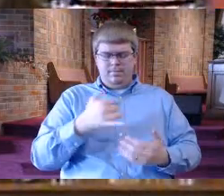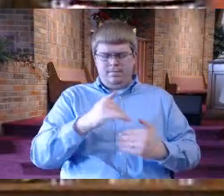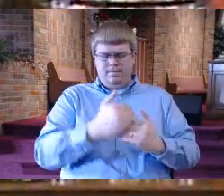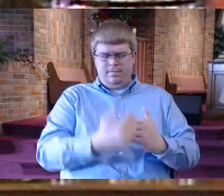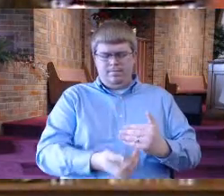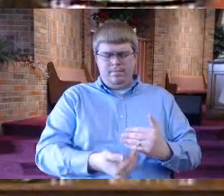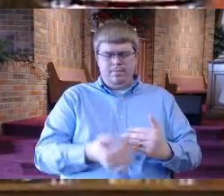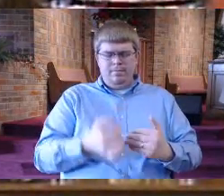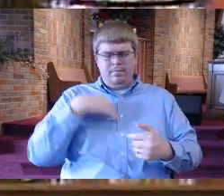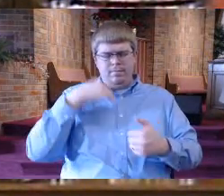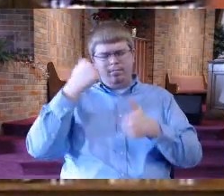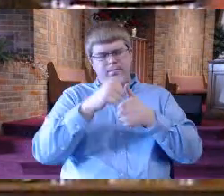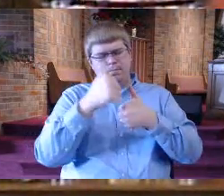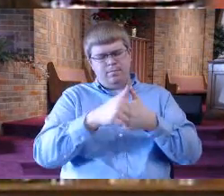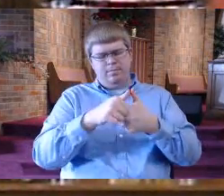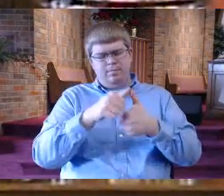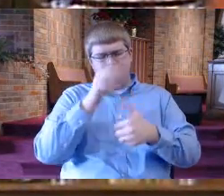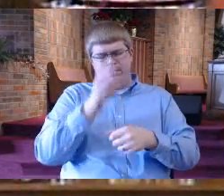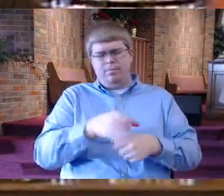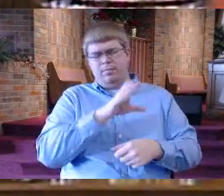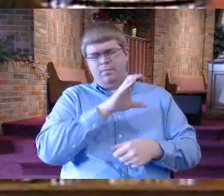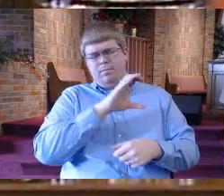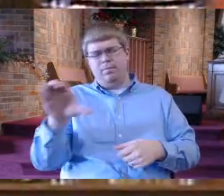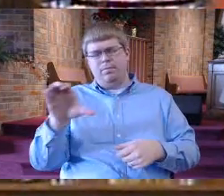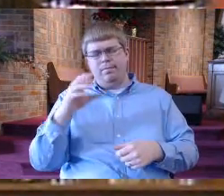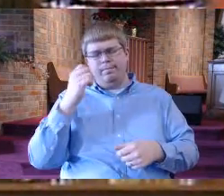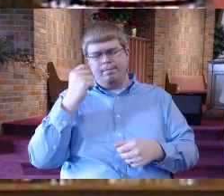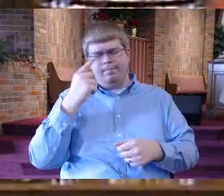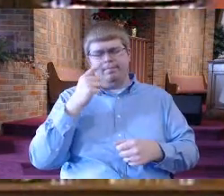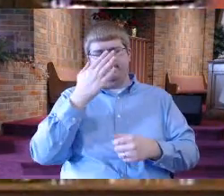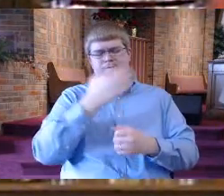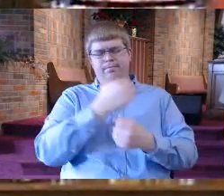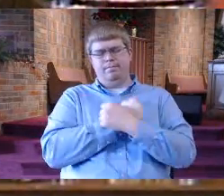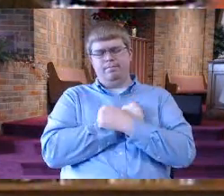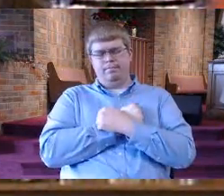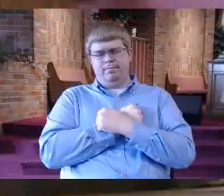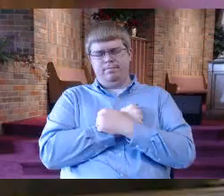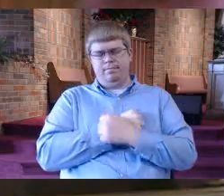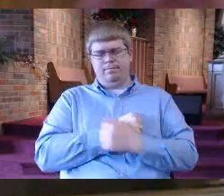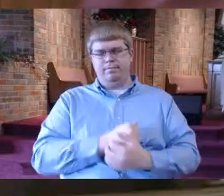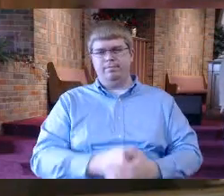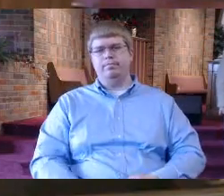cross and understand the love that he had for us. In Christ's name we pray. Amen.